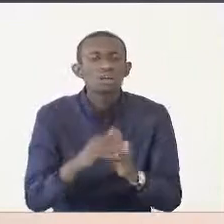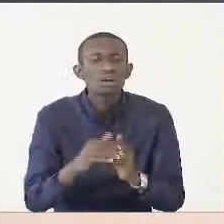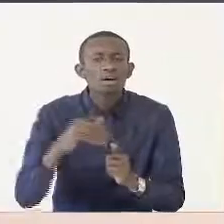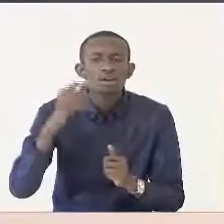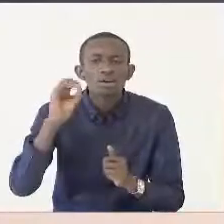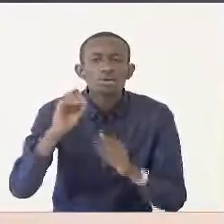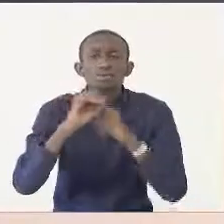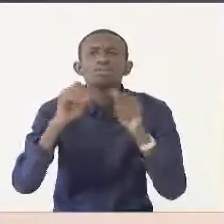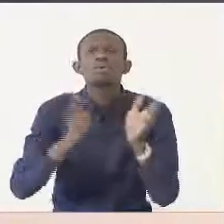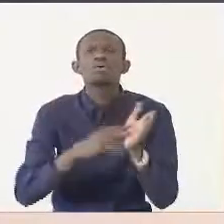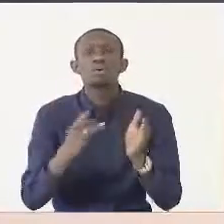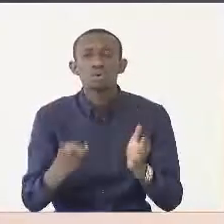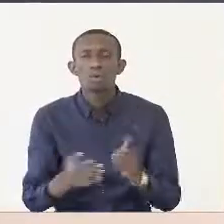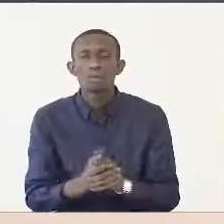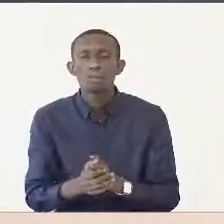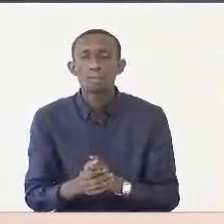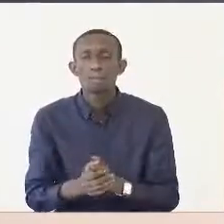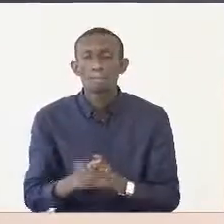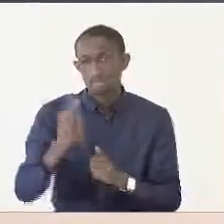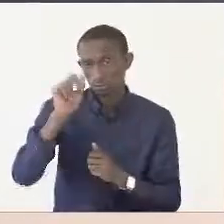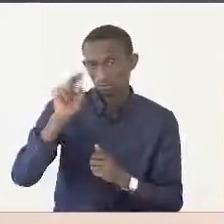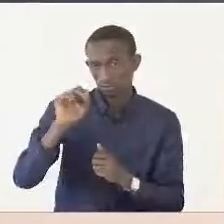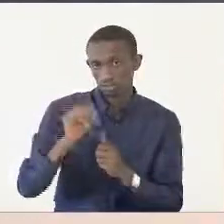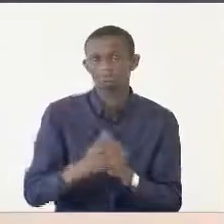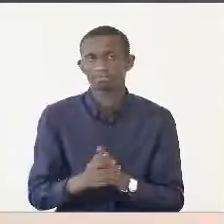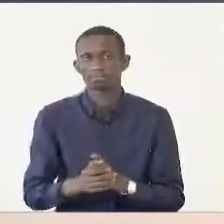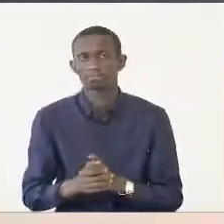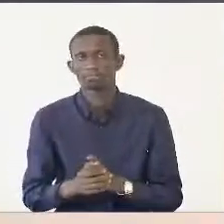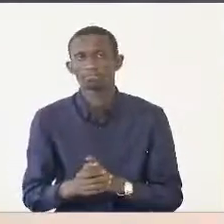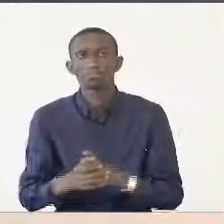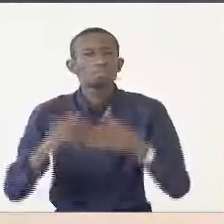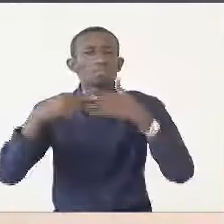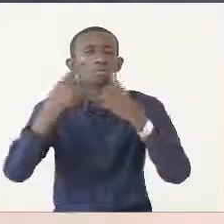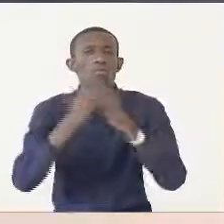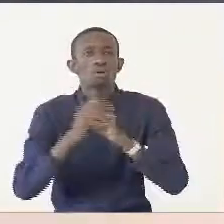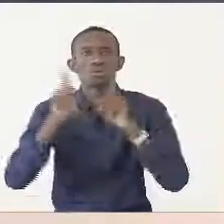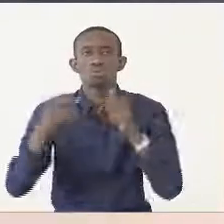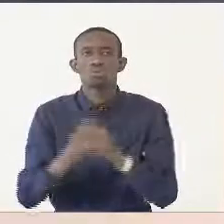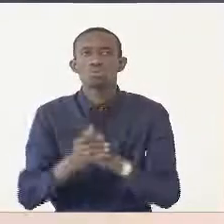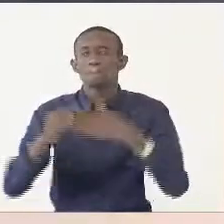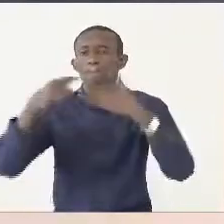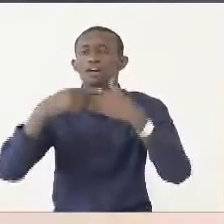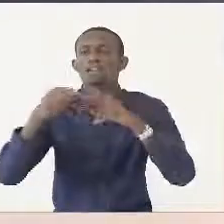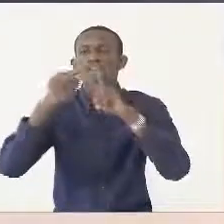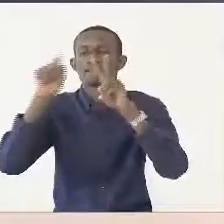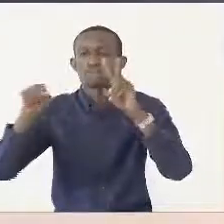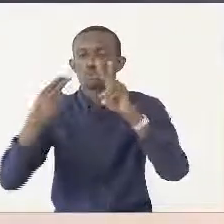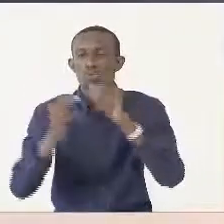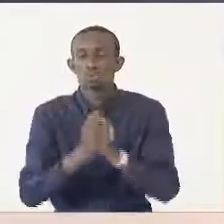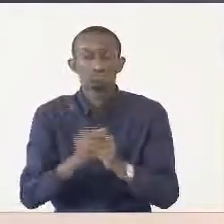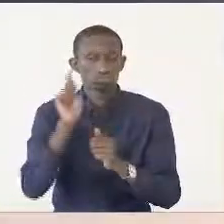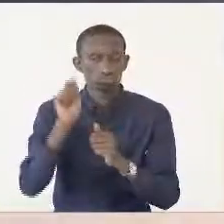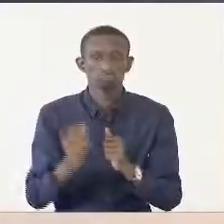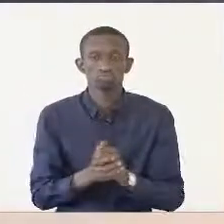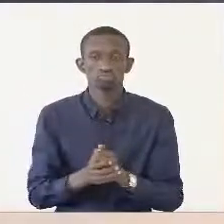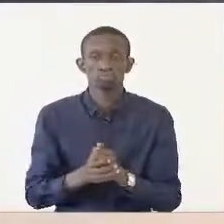to inverse of this tan. Then you have that is minus square root 2 over 4